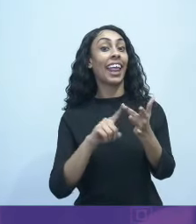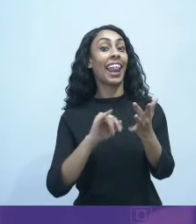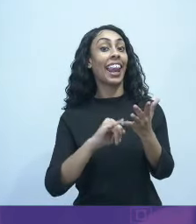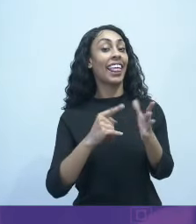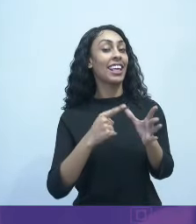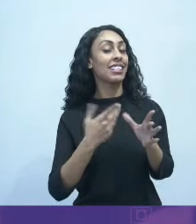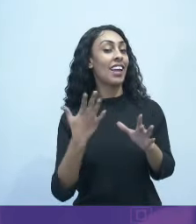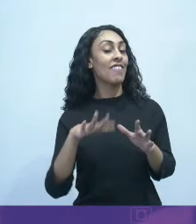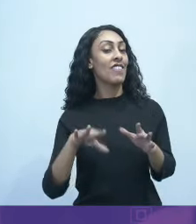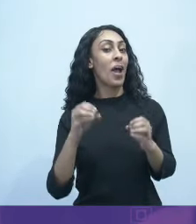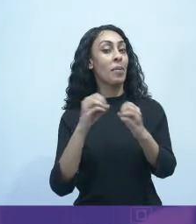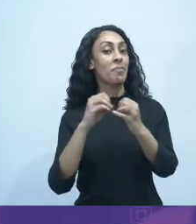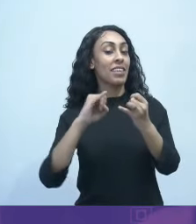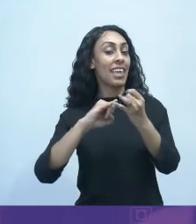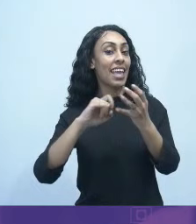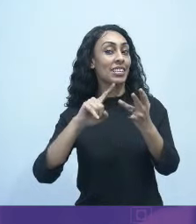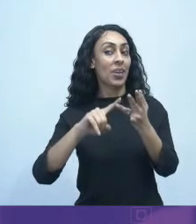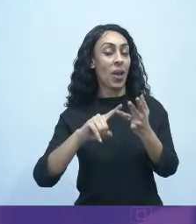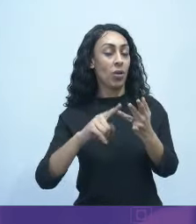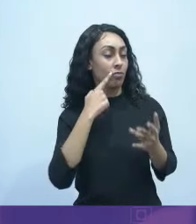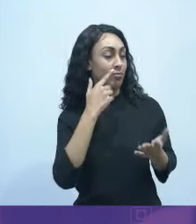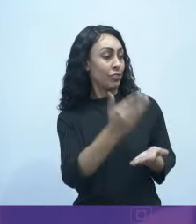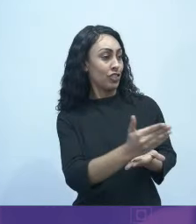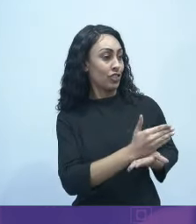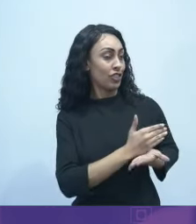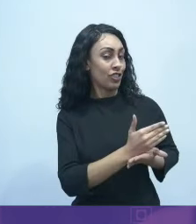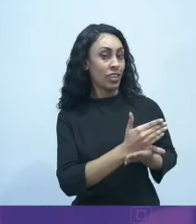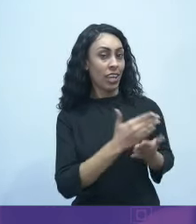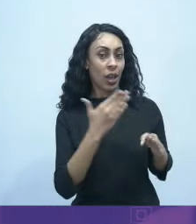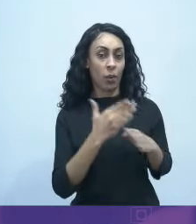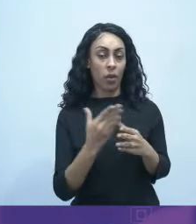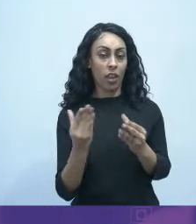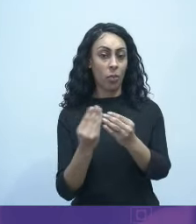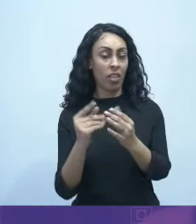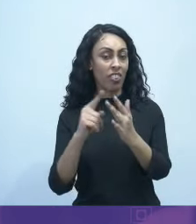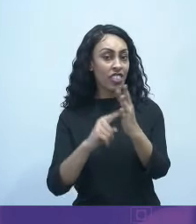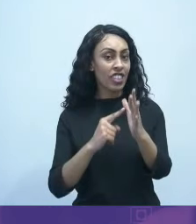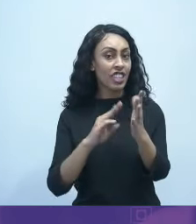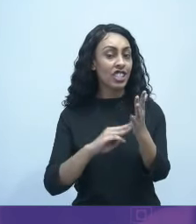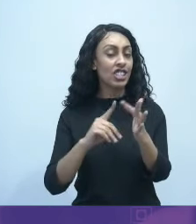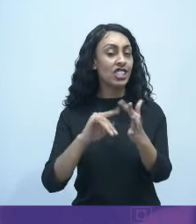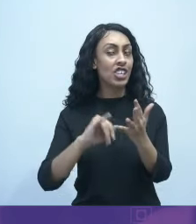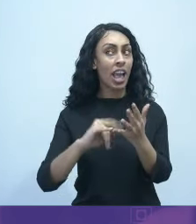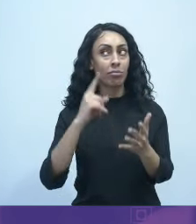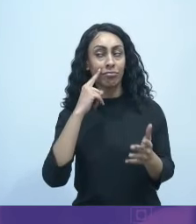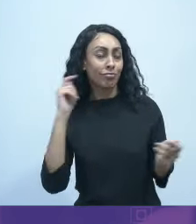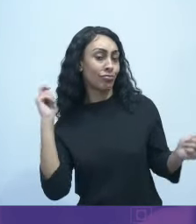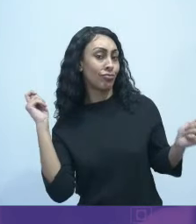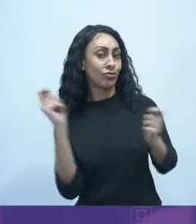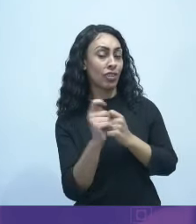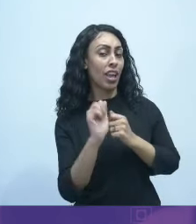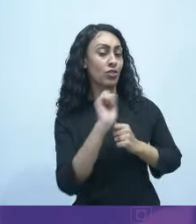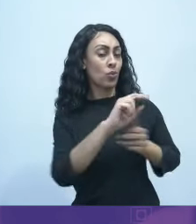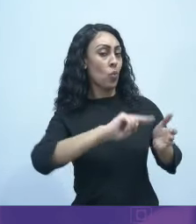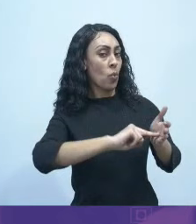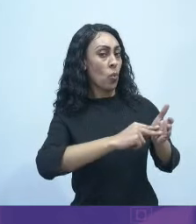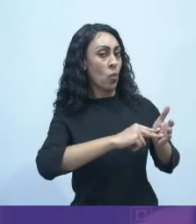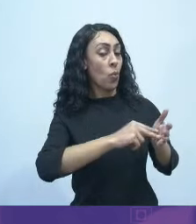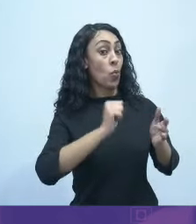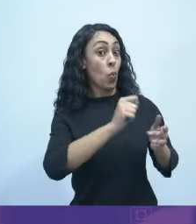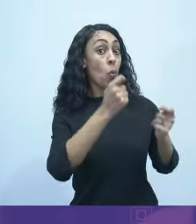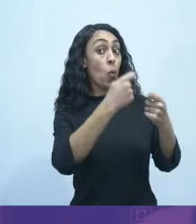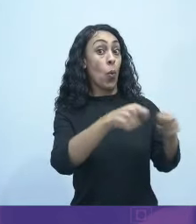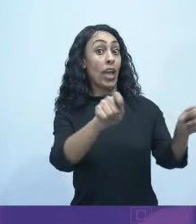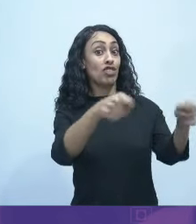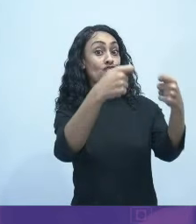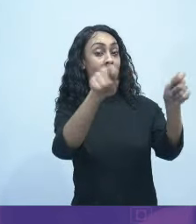Lisa. Can you share how working with James has changed the organisation and the orchestra?